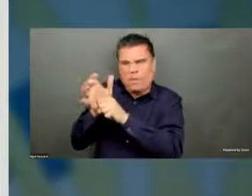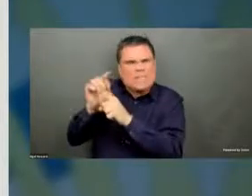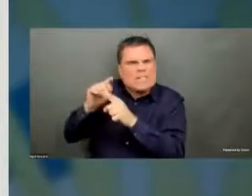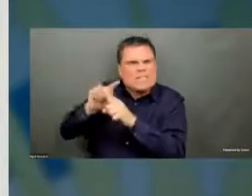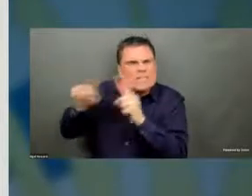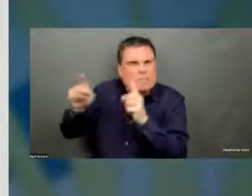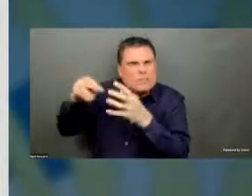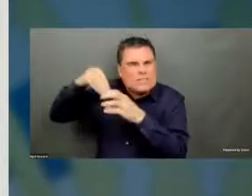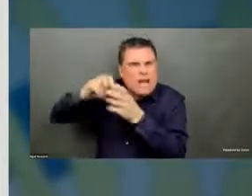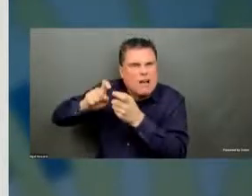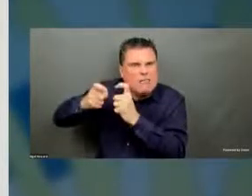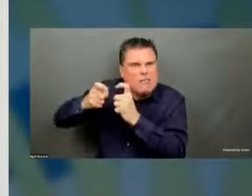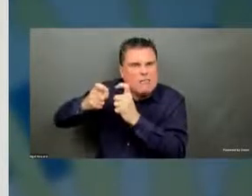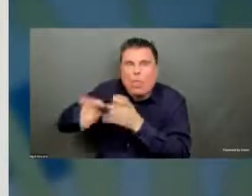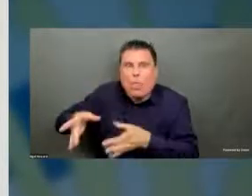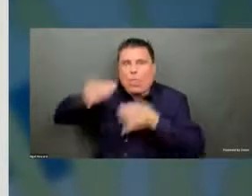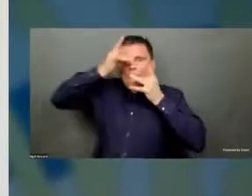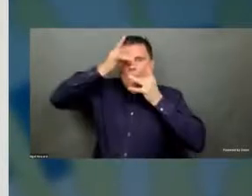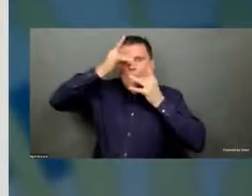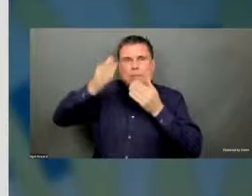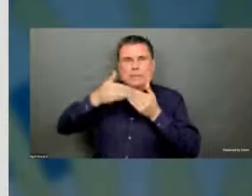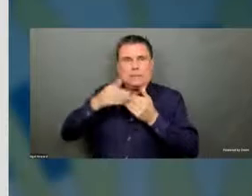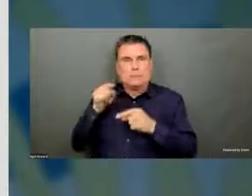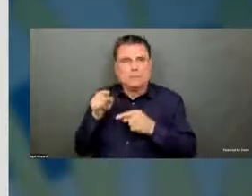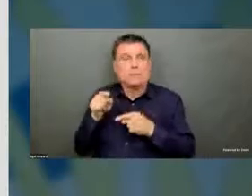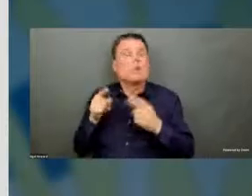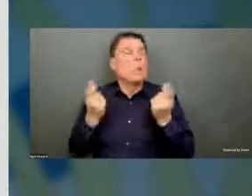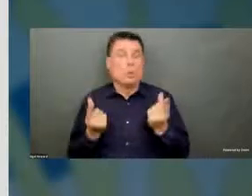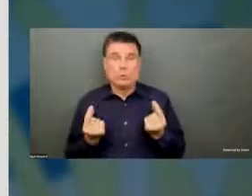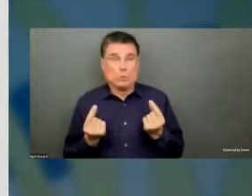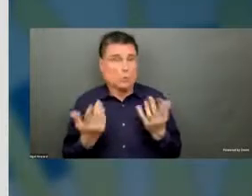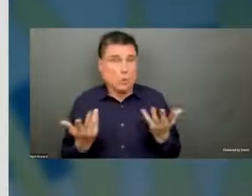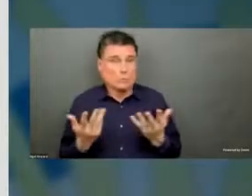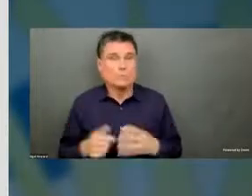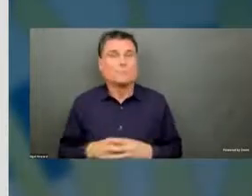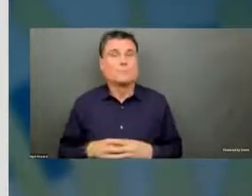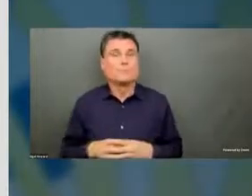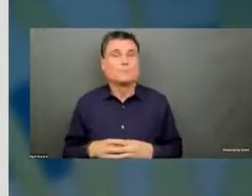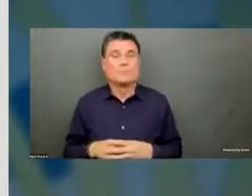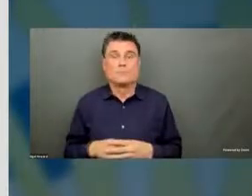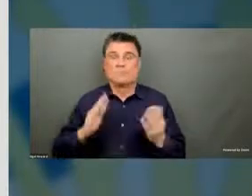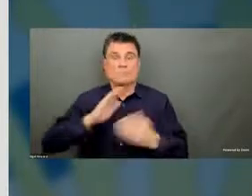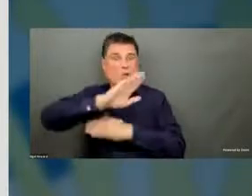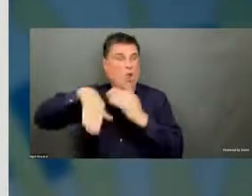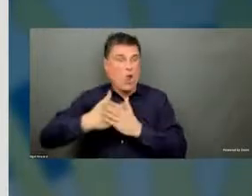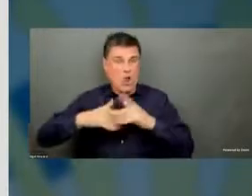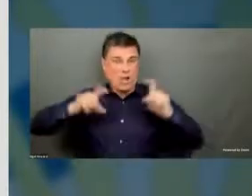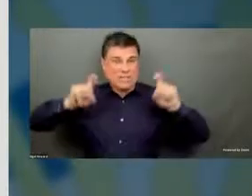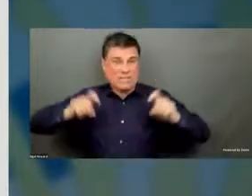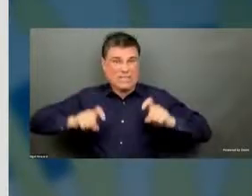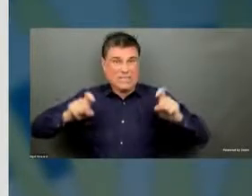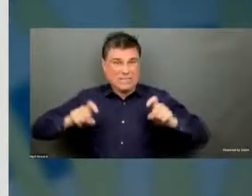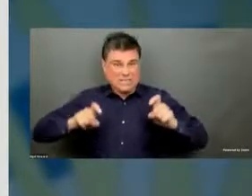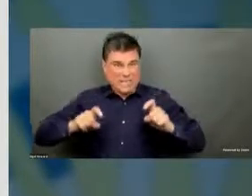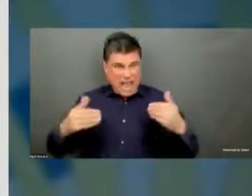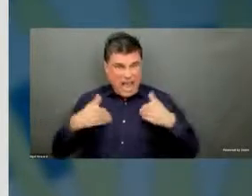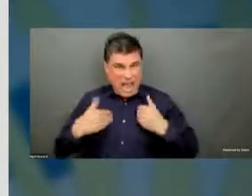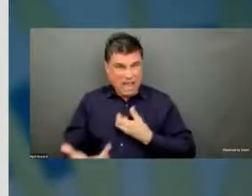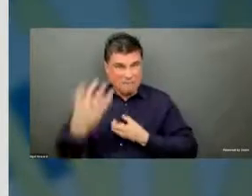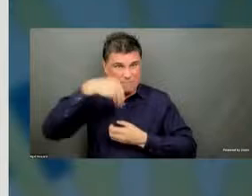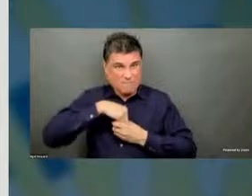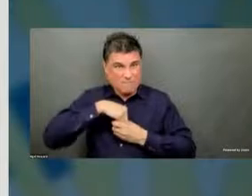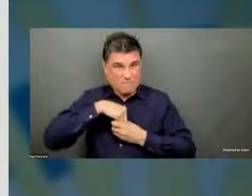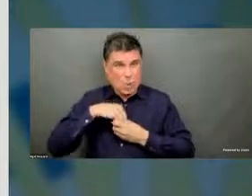some sampling, a random sampling of some of the viruses that were submitted in samples, positive samples from